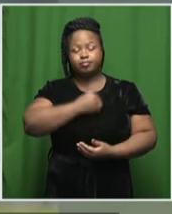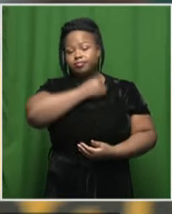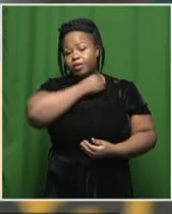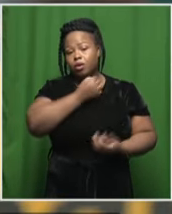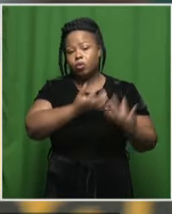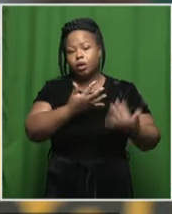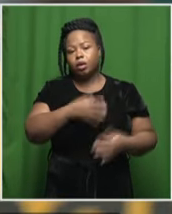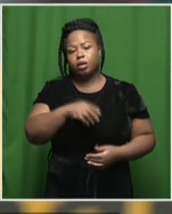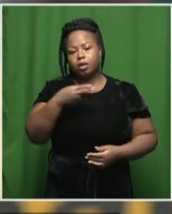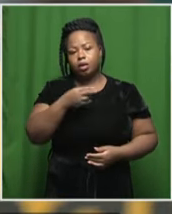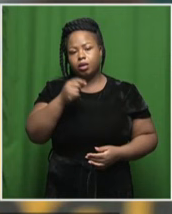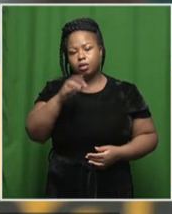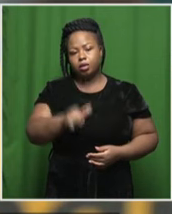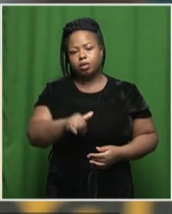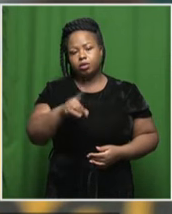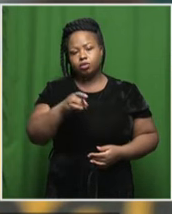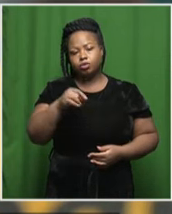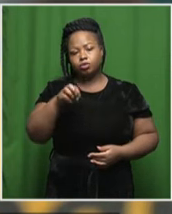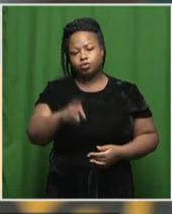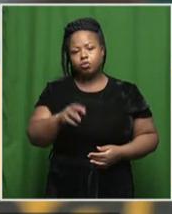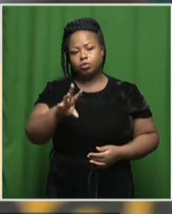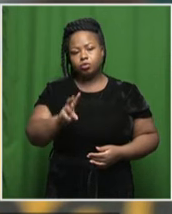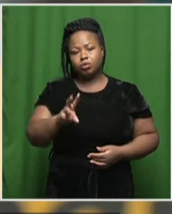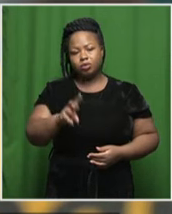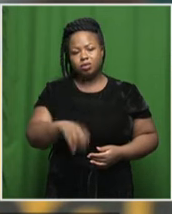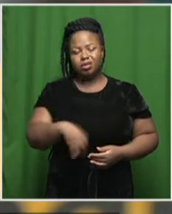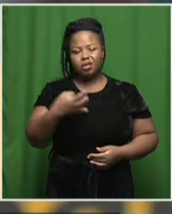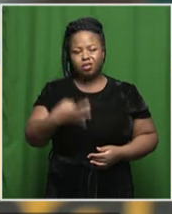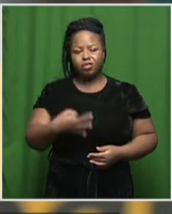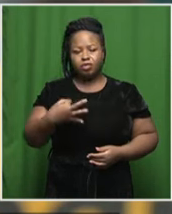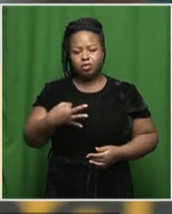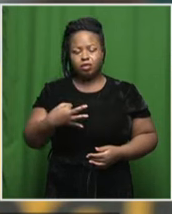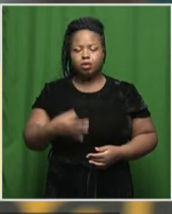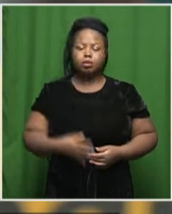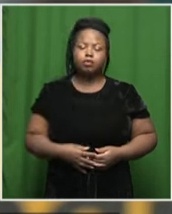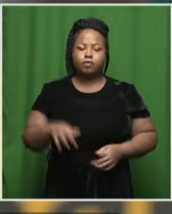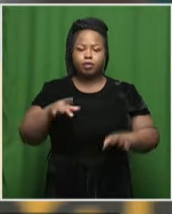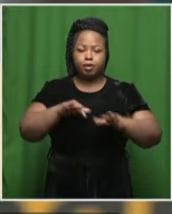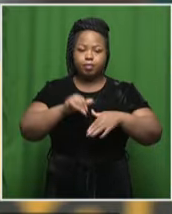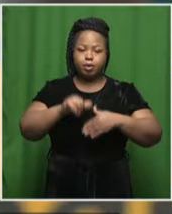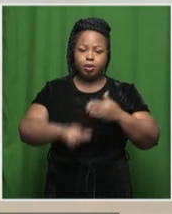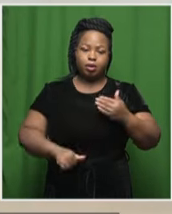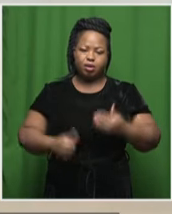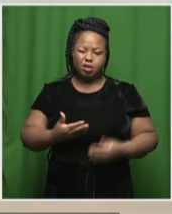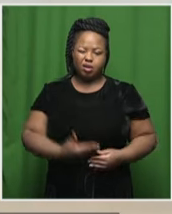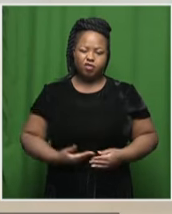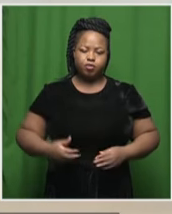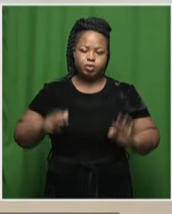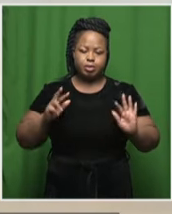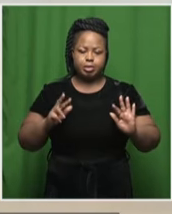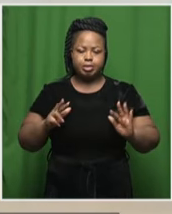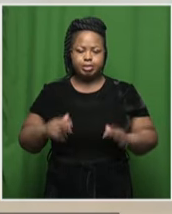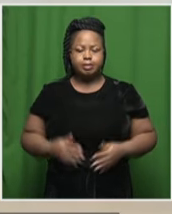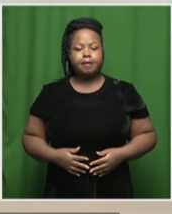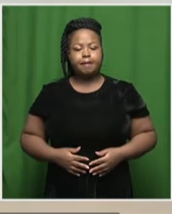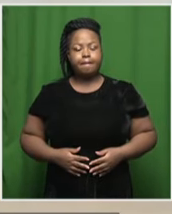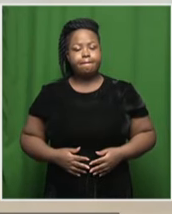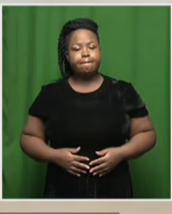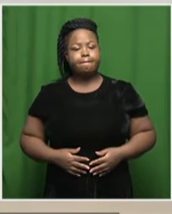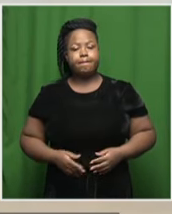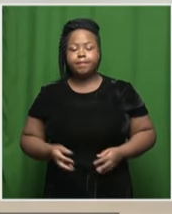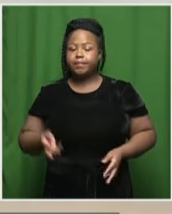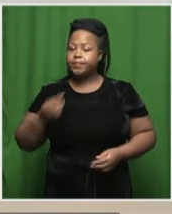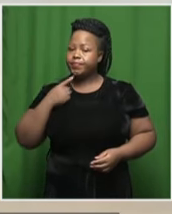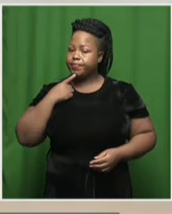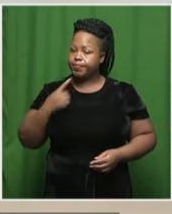Hanichu on Wednesday, the 3rd of April, at approximately 8:30 in the evening. It is reported